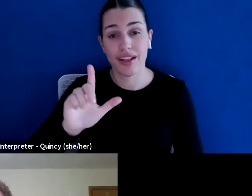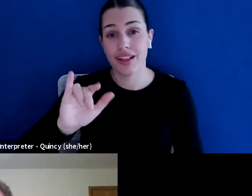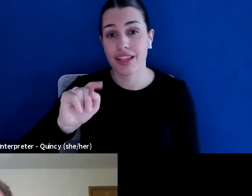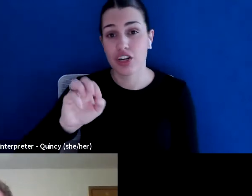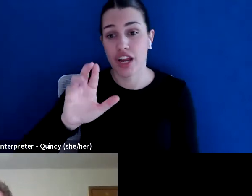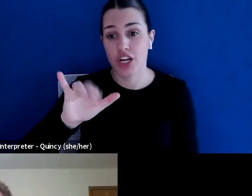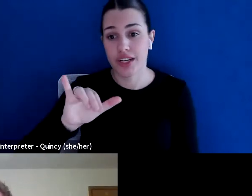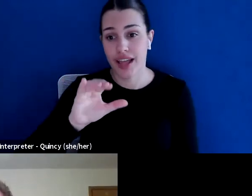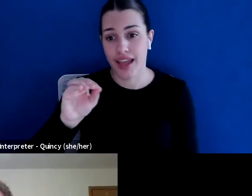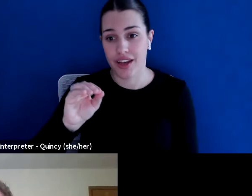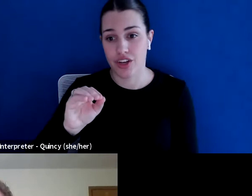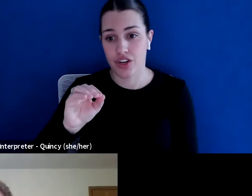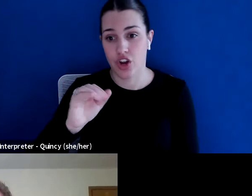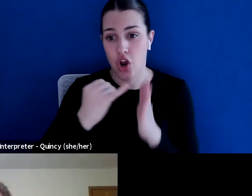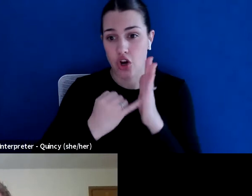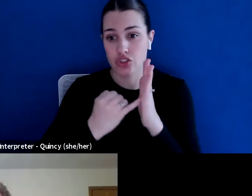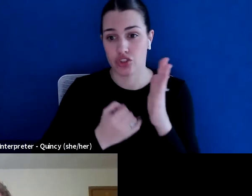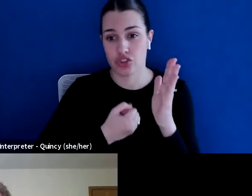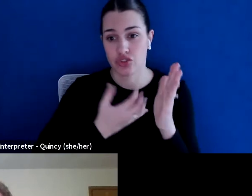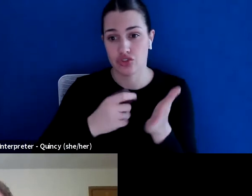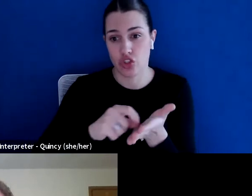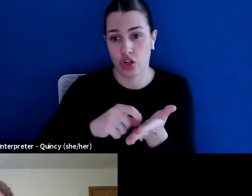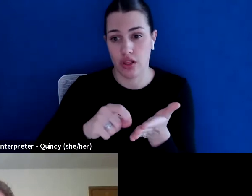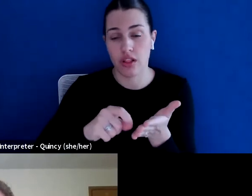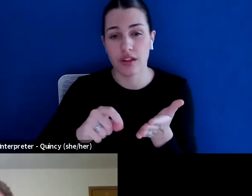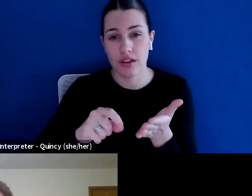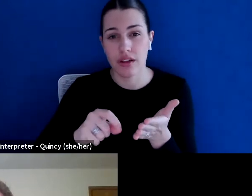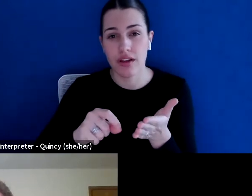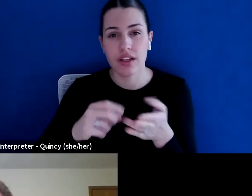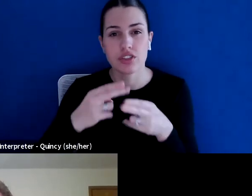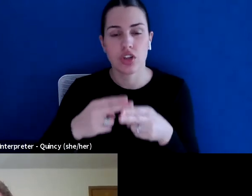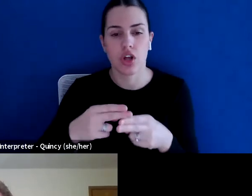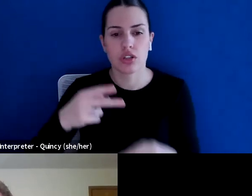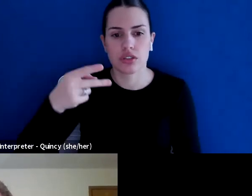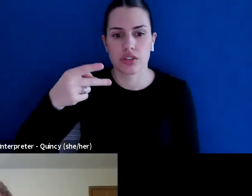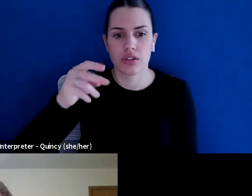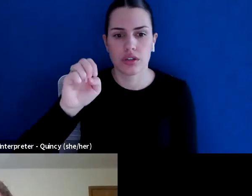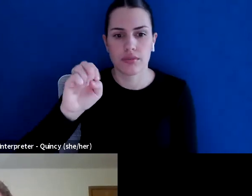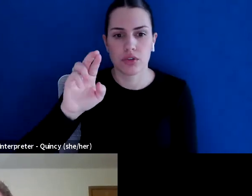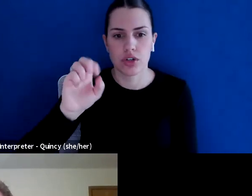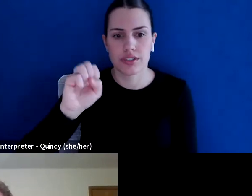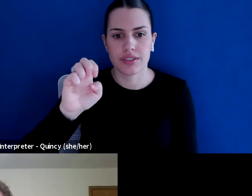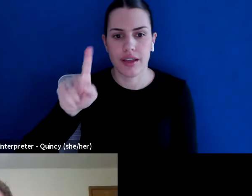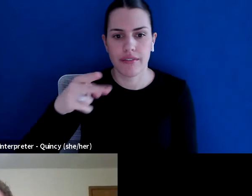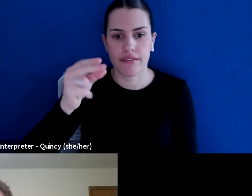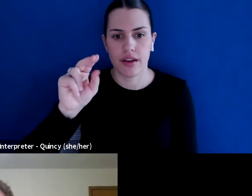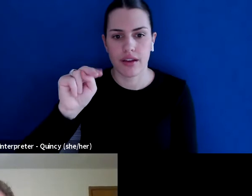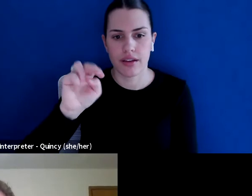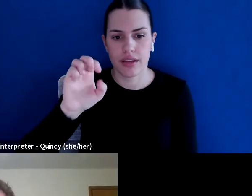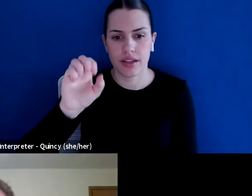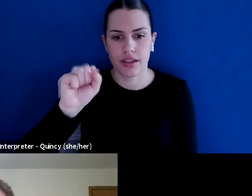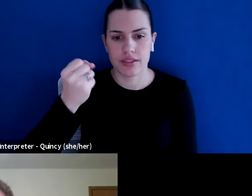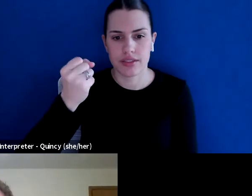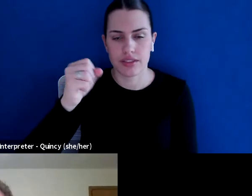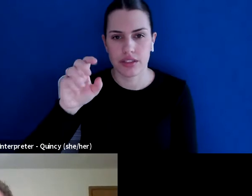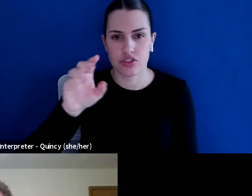journal for survivors of abuse. And that's called Persephone's Daughters. And the slides will be sent out afterwards. So in the slide, there is a